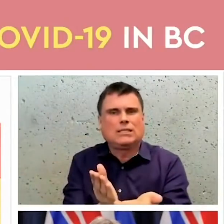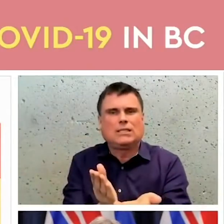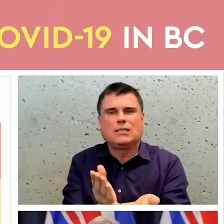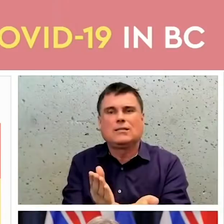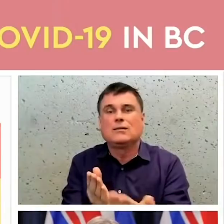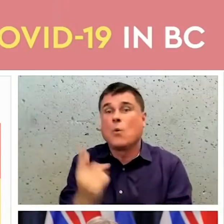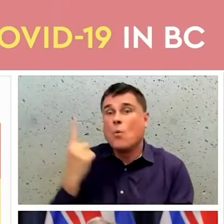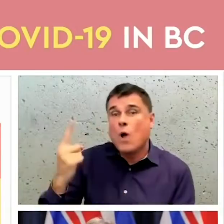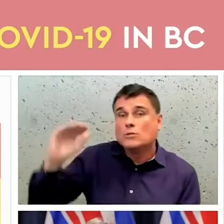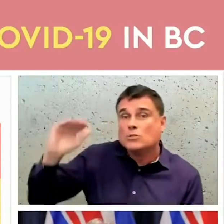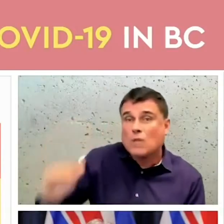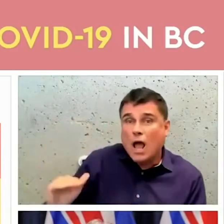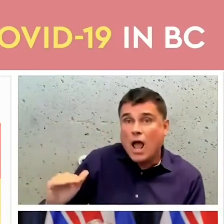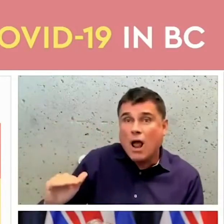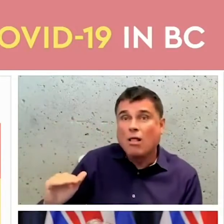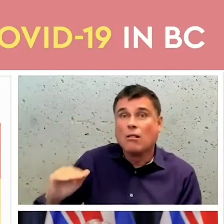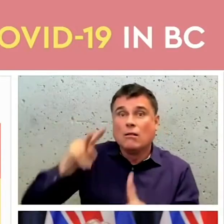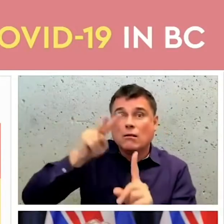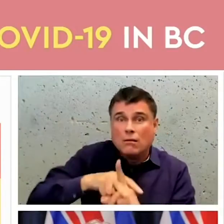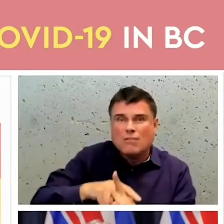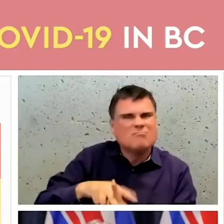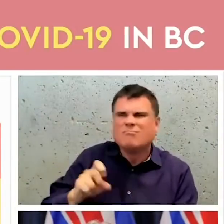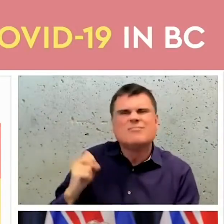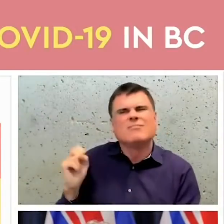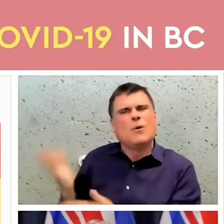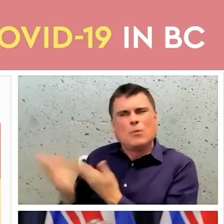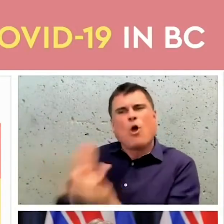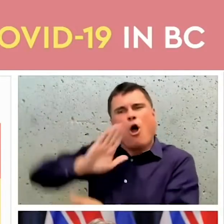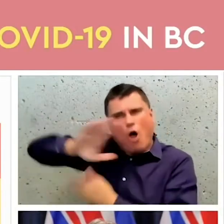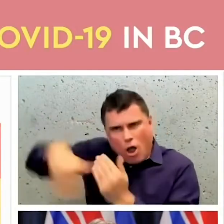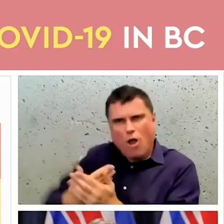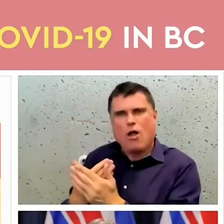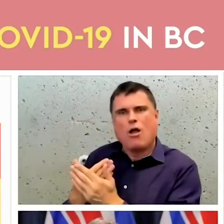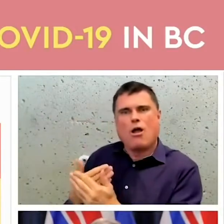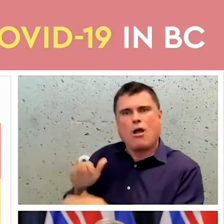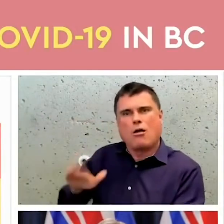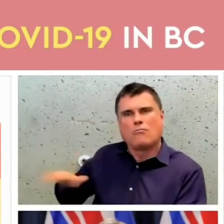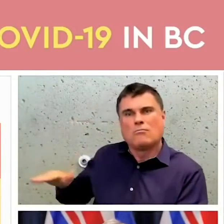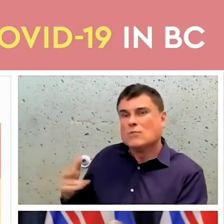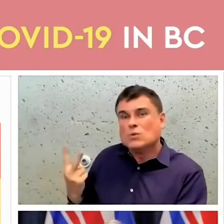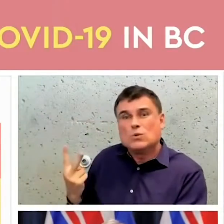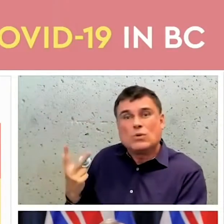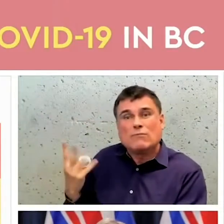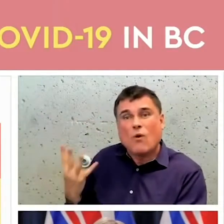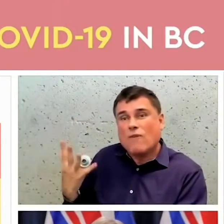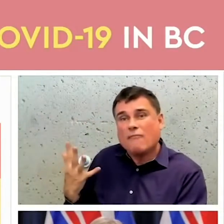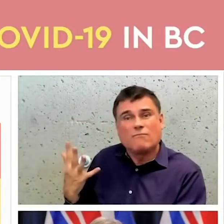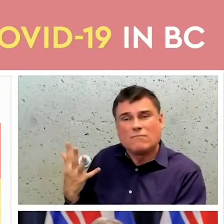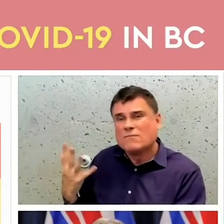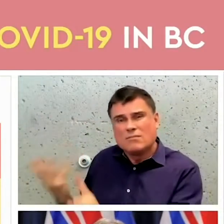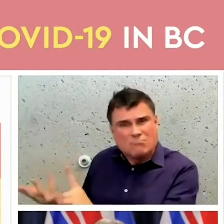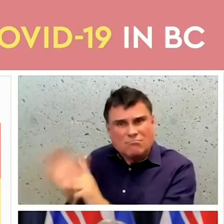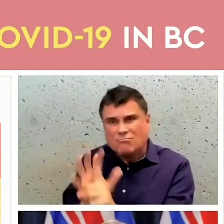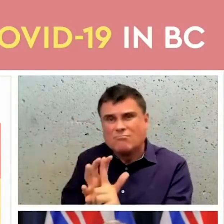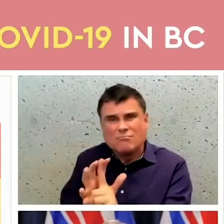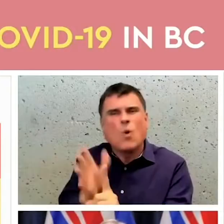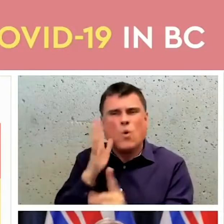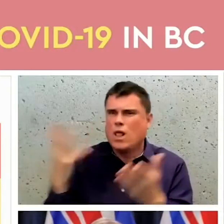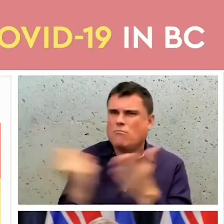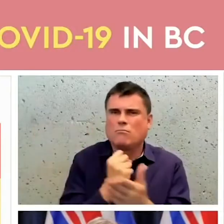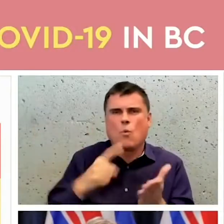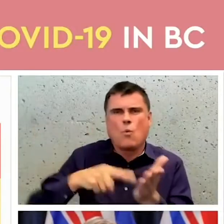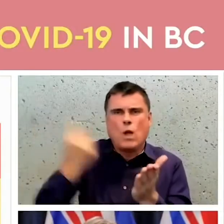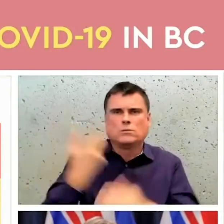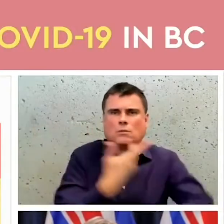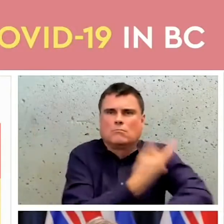just go in at that time, and then you can bring their other siblings who are eligible for vaccination, and we'll do everyone at the same time.